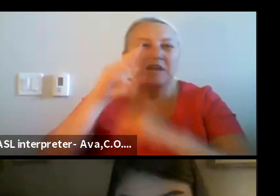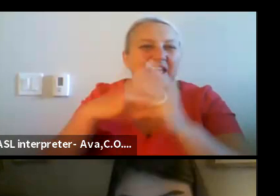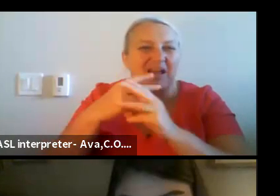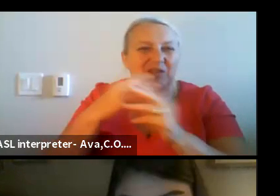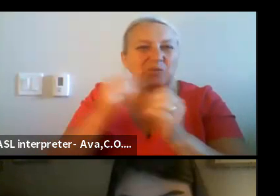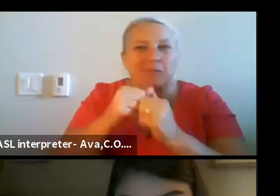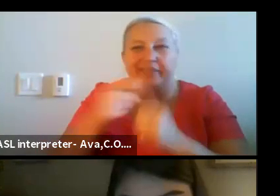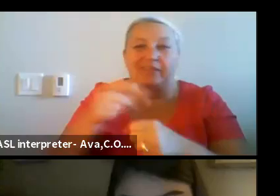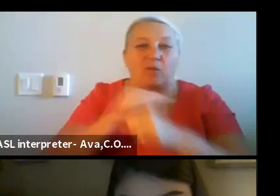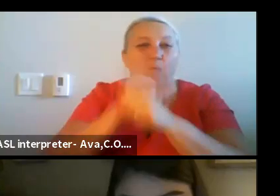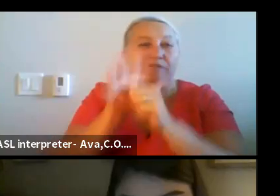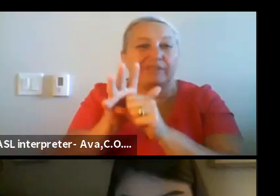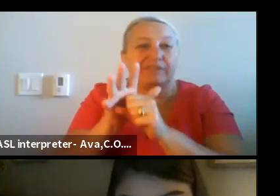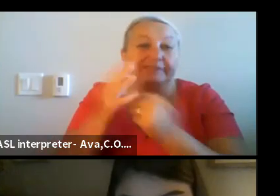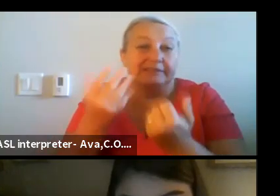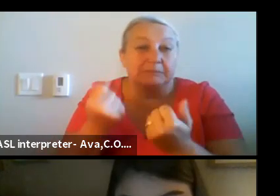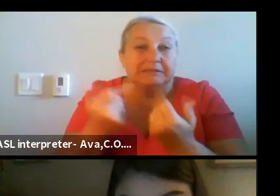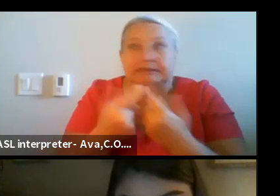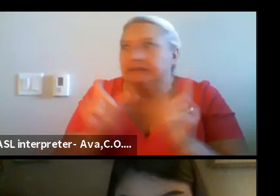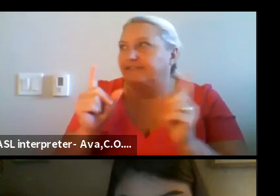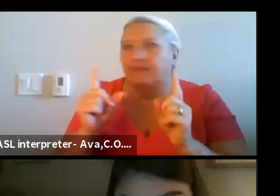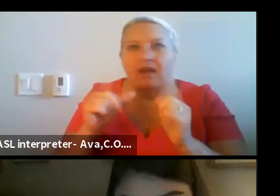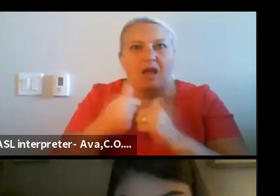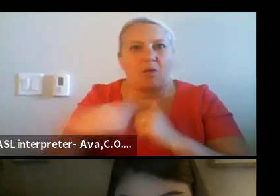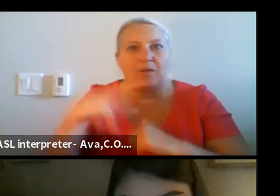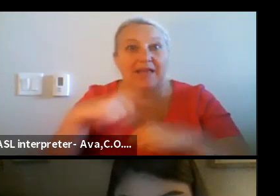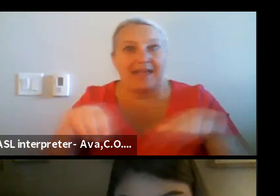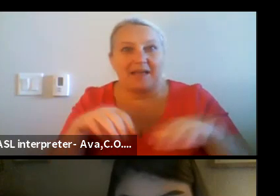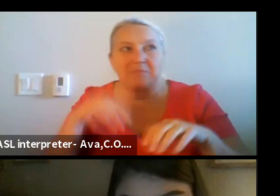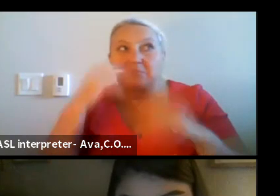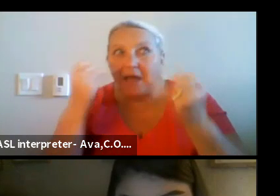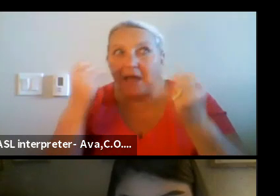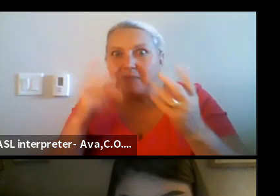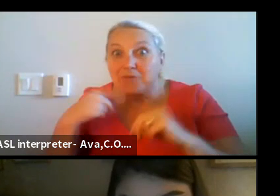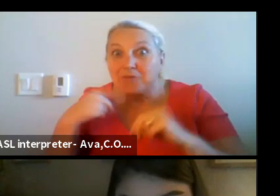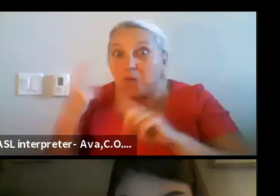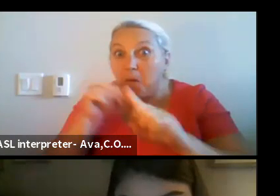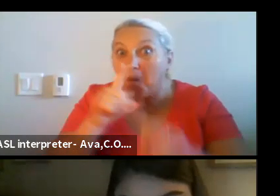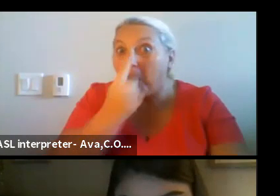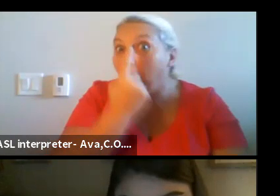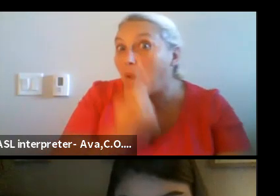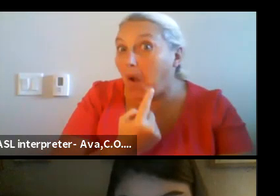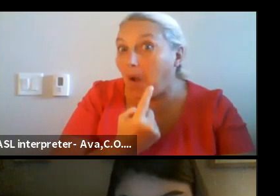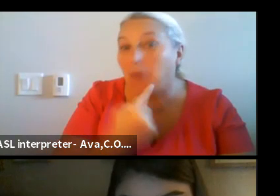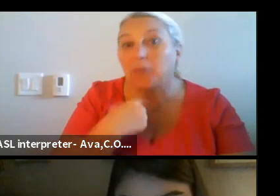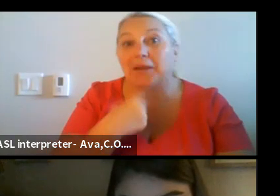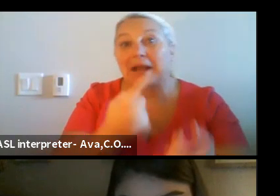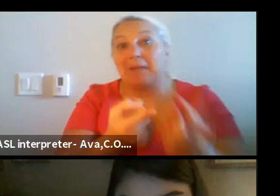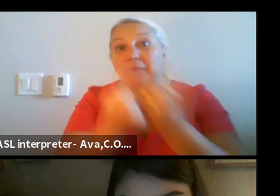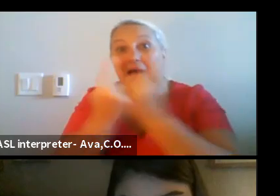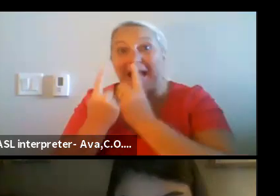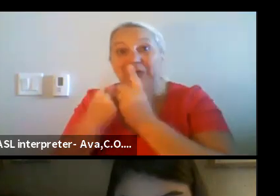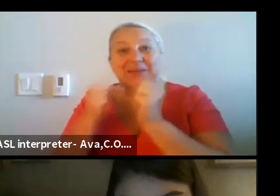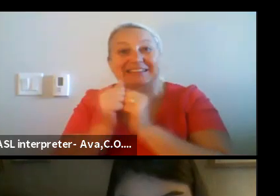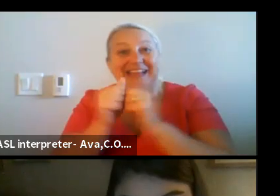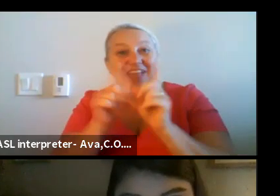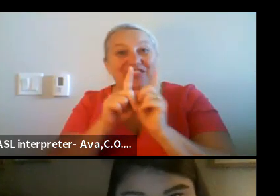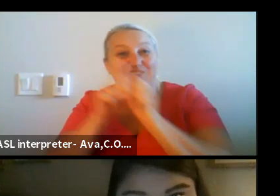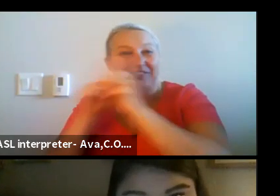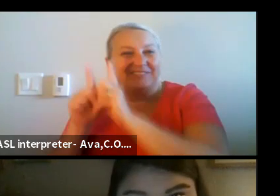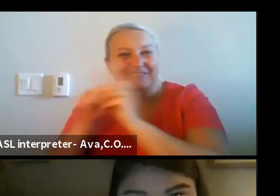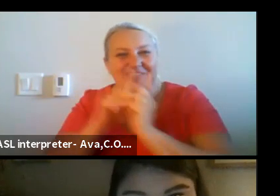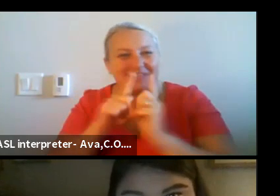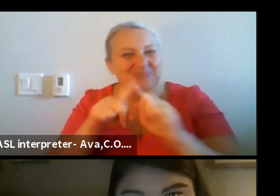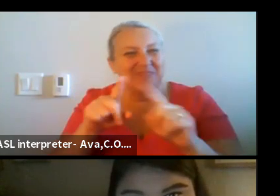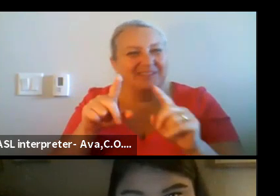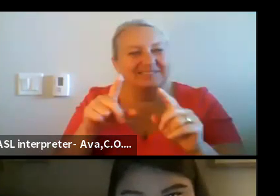with COVID, right? You know, this, we go away alone, we come back and we're together. Ultimately, we'd been